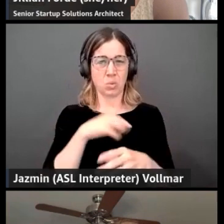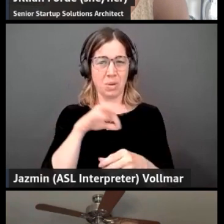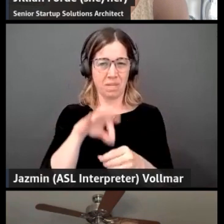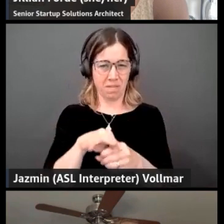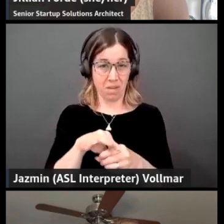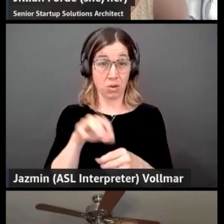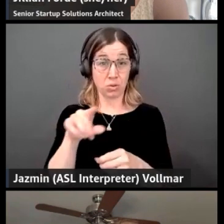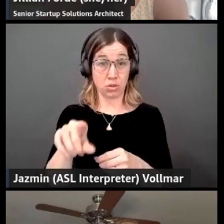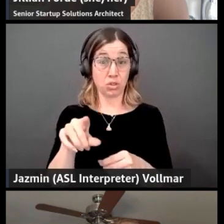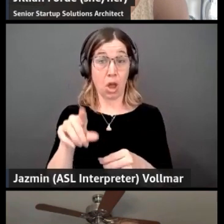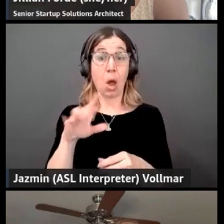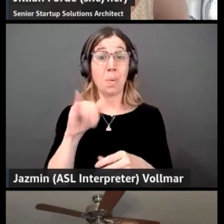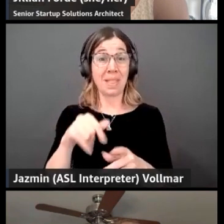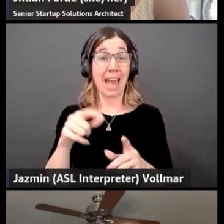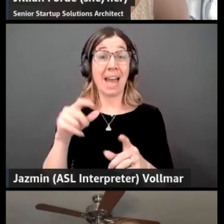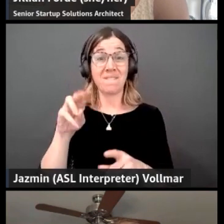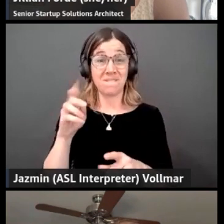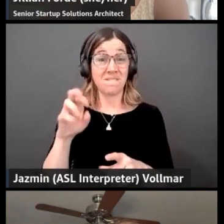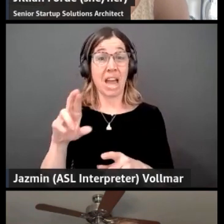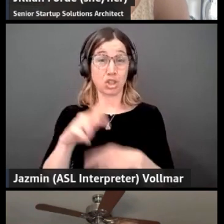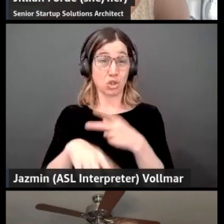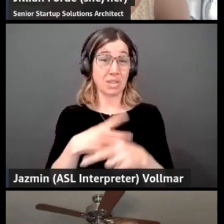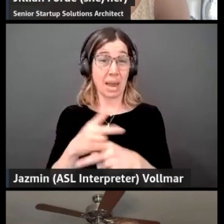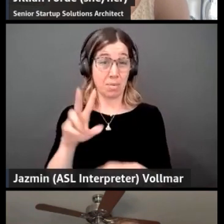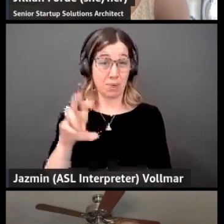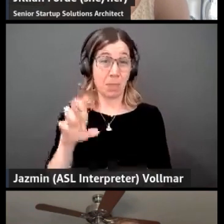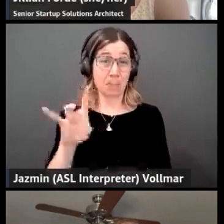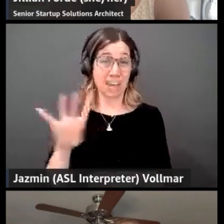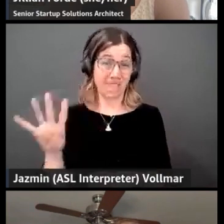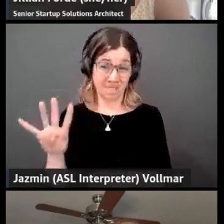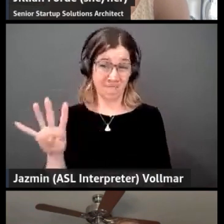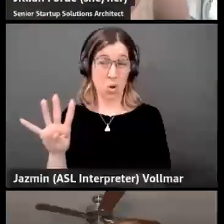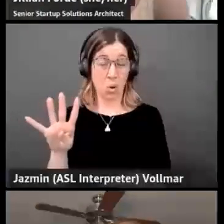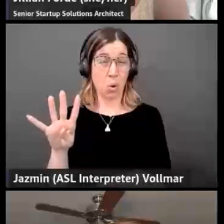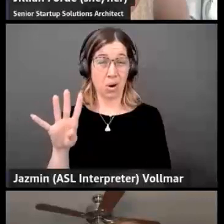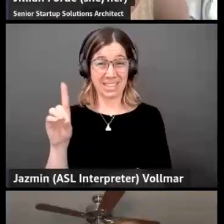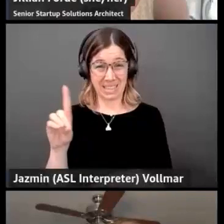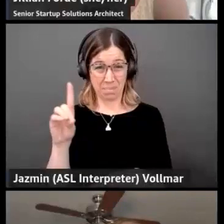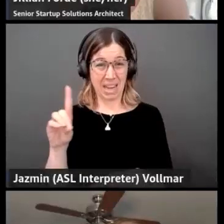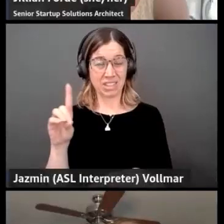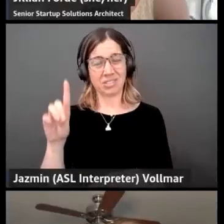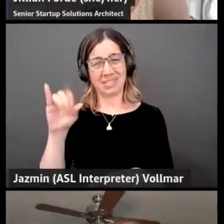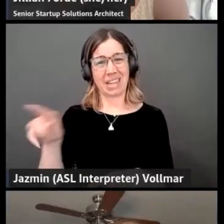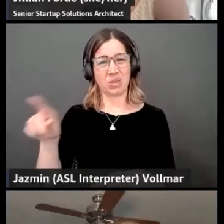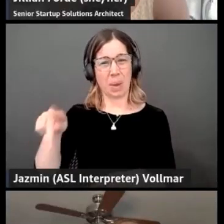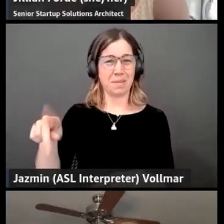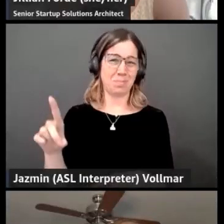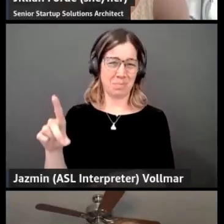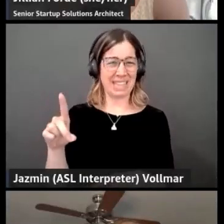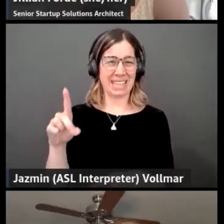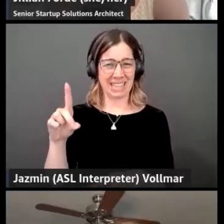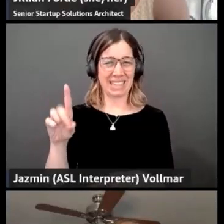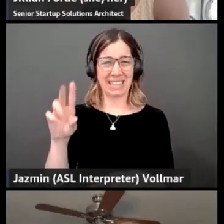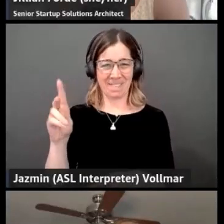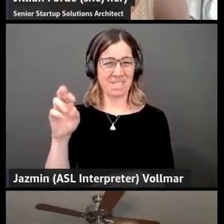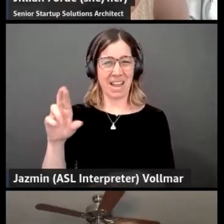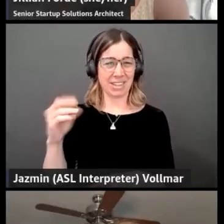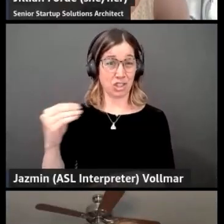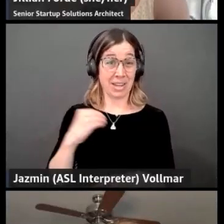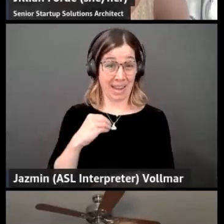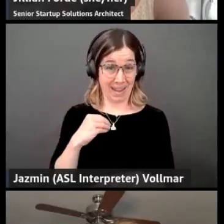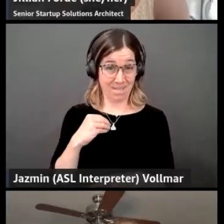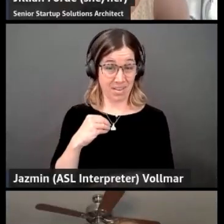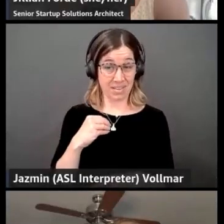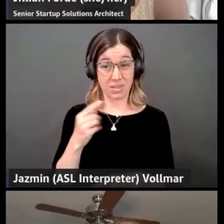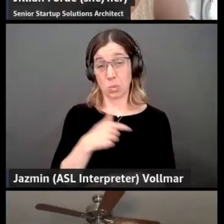of 384. So it's 384 dimensions. This is what pgvector gave us. And what we're going to do now is we're